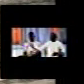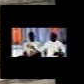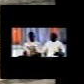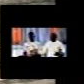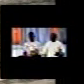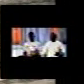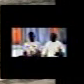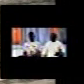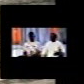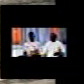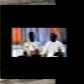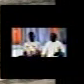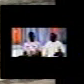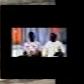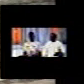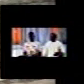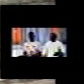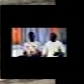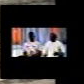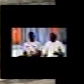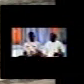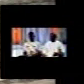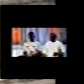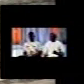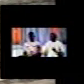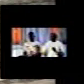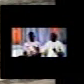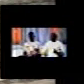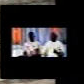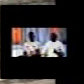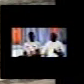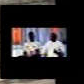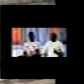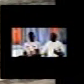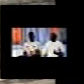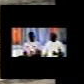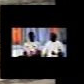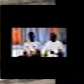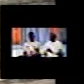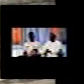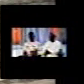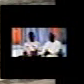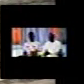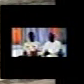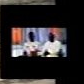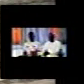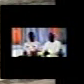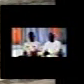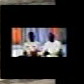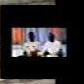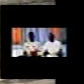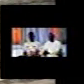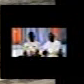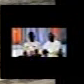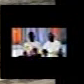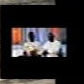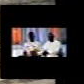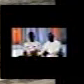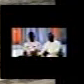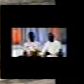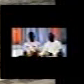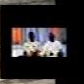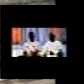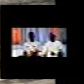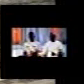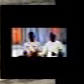in the mighty name of Jesus. Almighty God, I pray that you arise